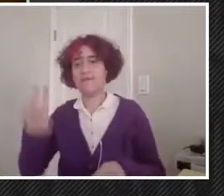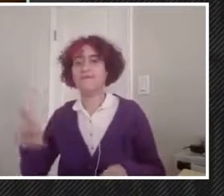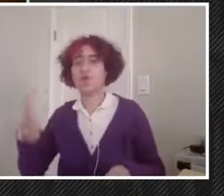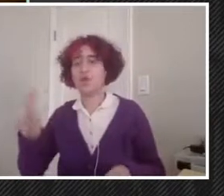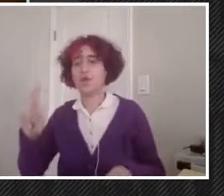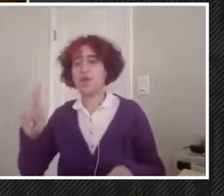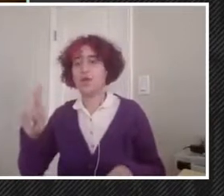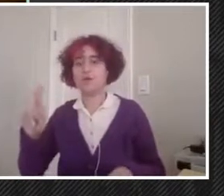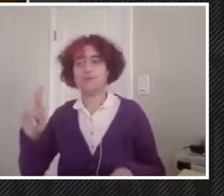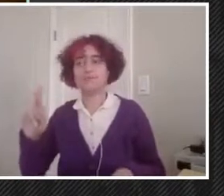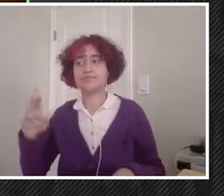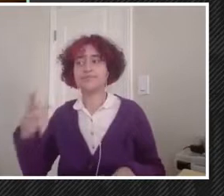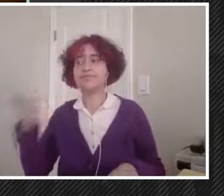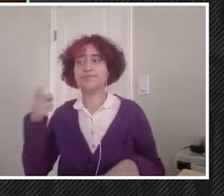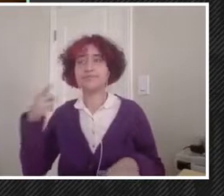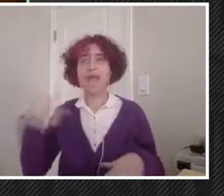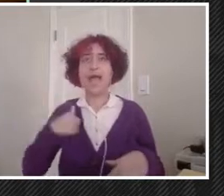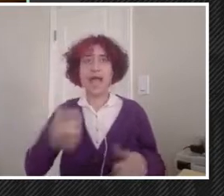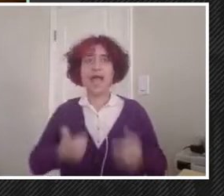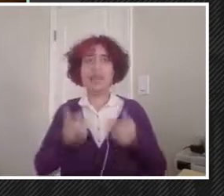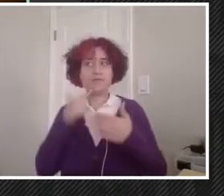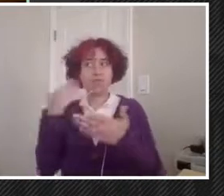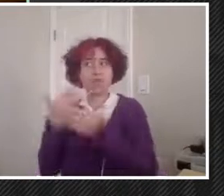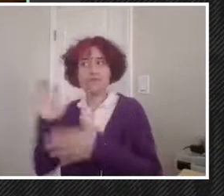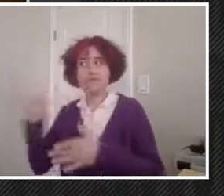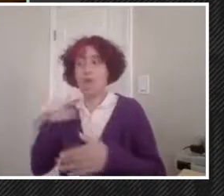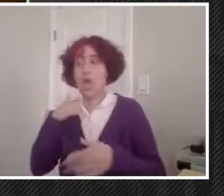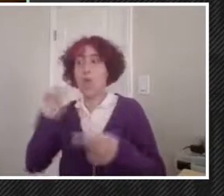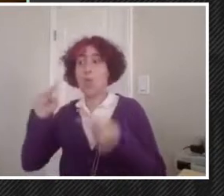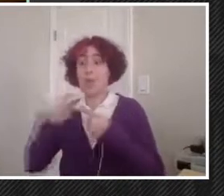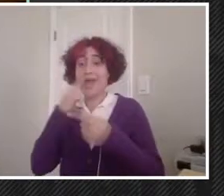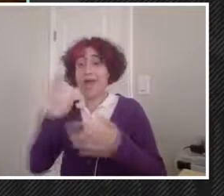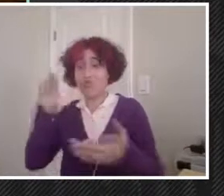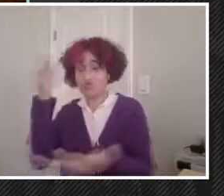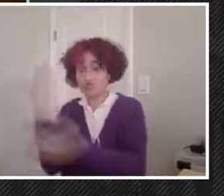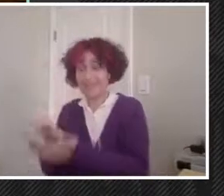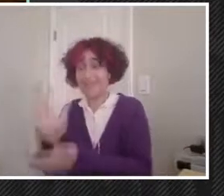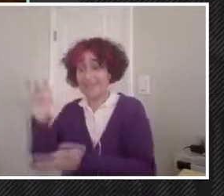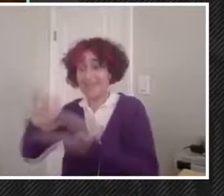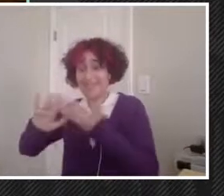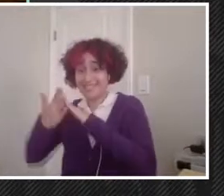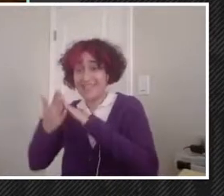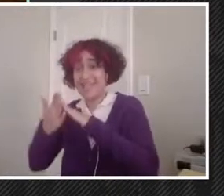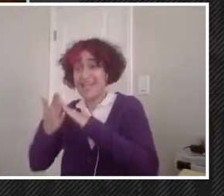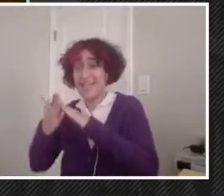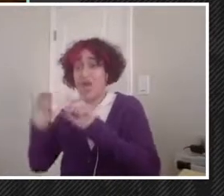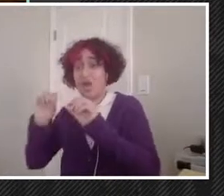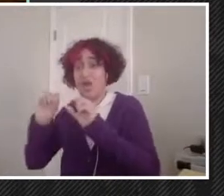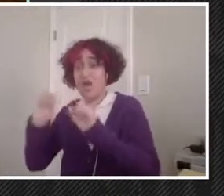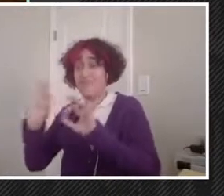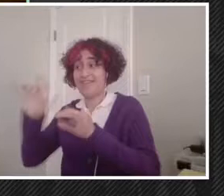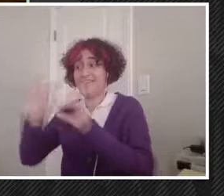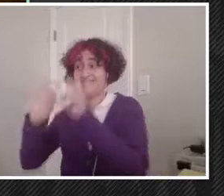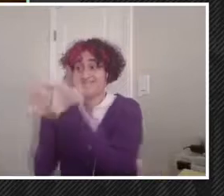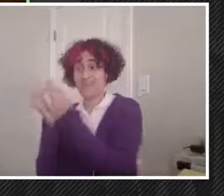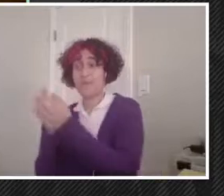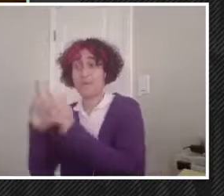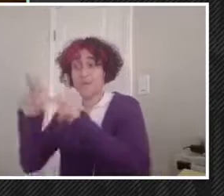Lafayette. When I went into Lafayette, when I talked to the family, the first thing I did when I came out of that was